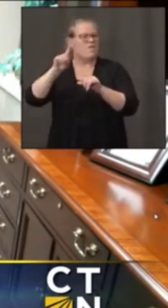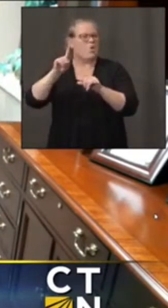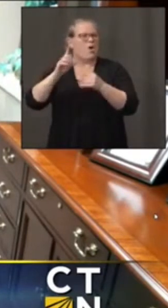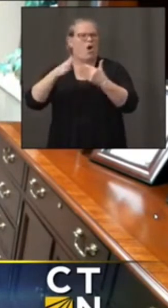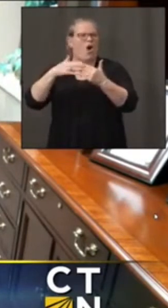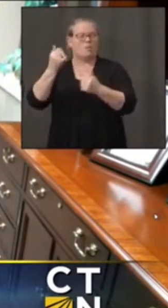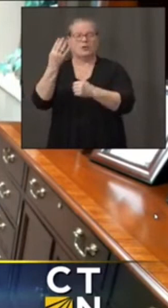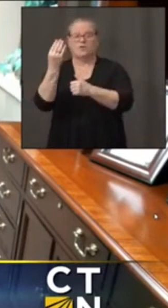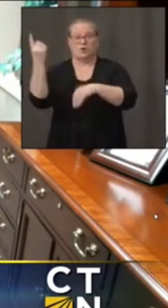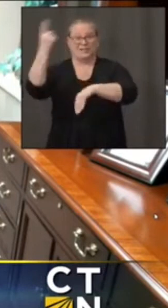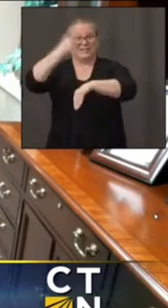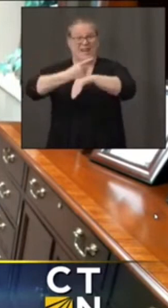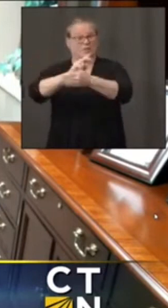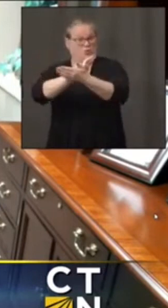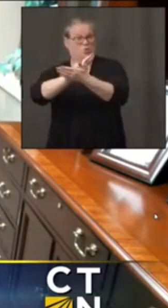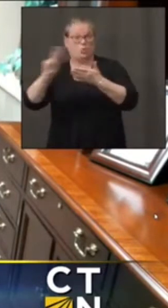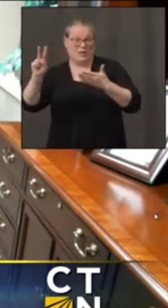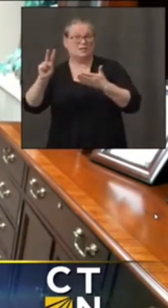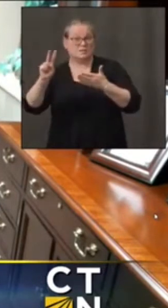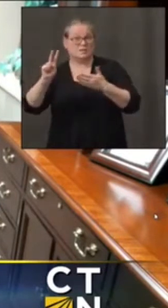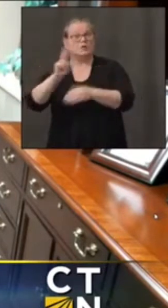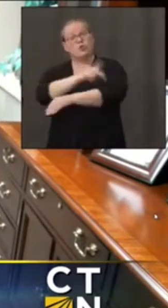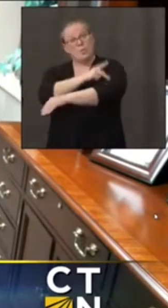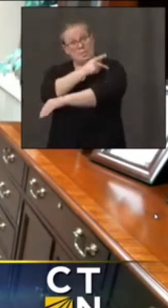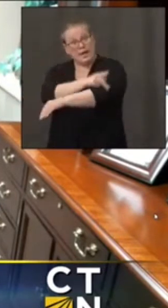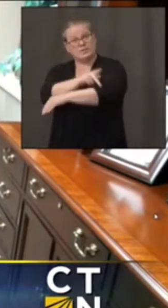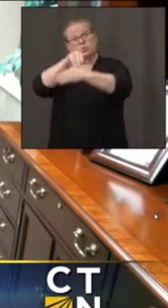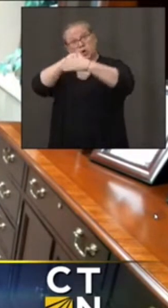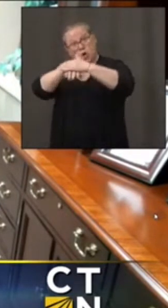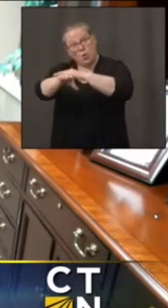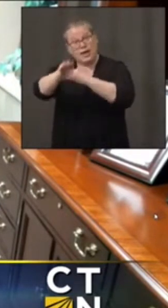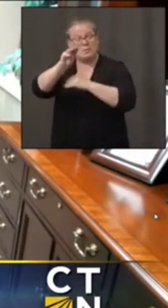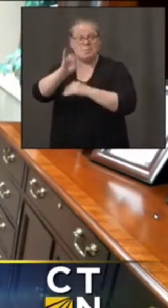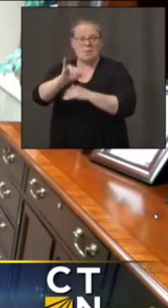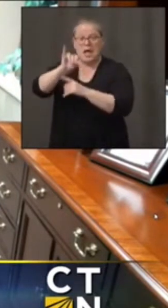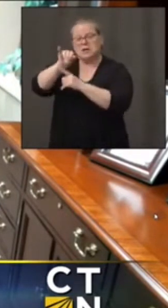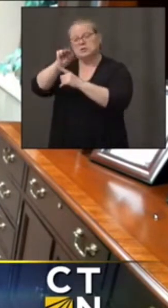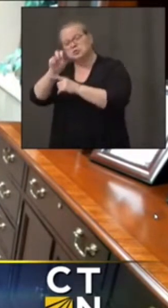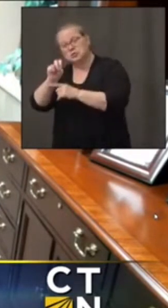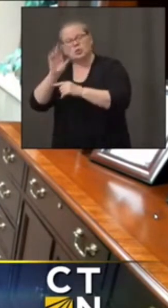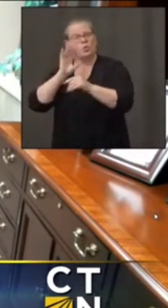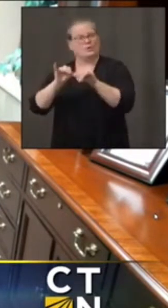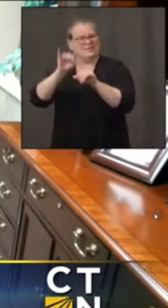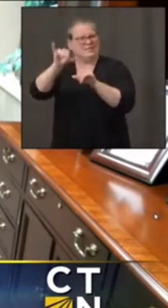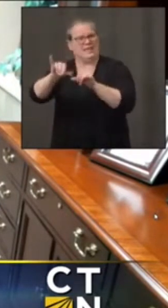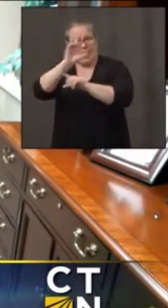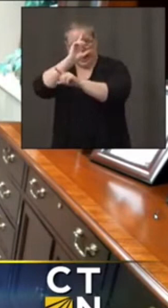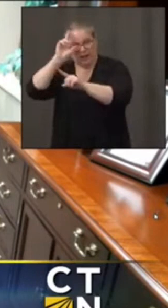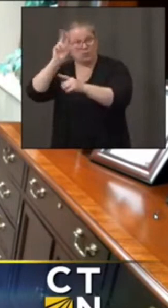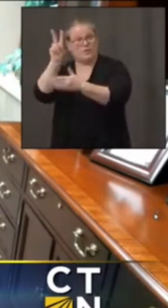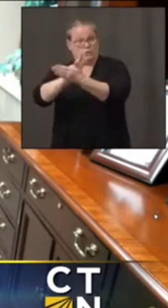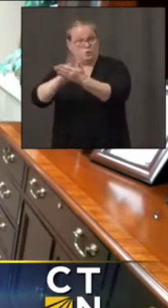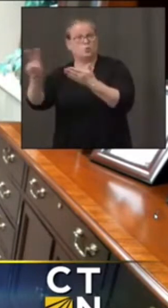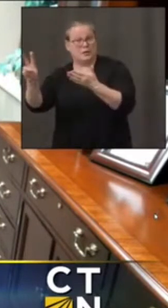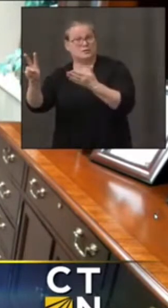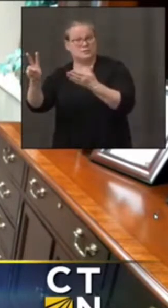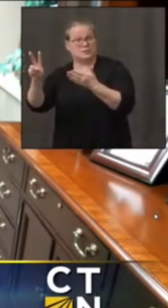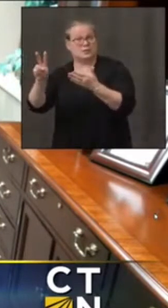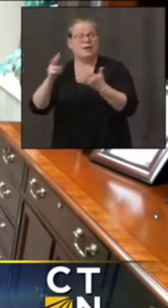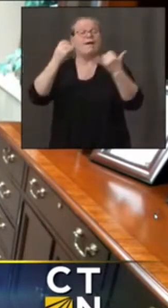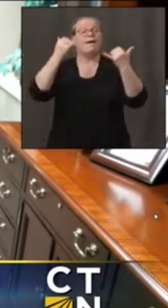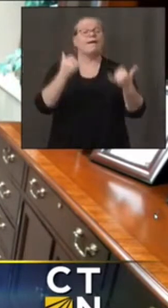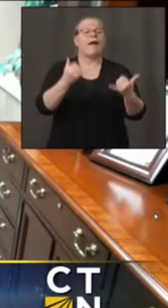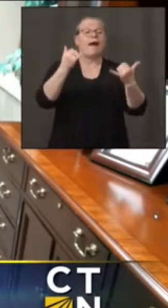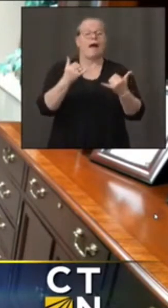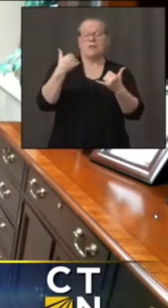14 days. So the average patient who was admitted in May and June stayed for just about 2 weeks. Over the last 2 months, that length of